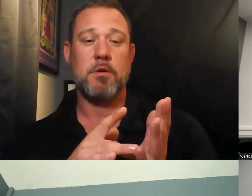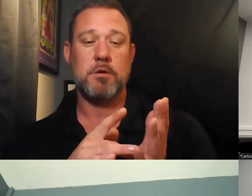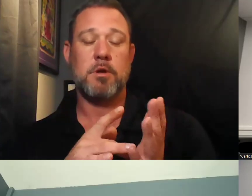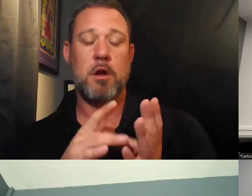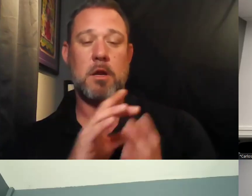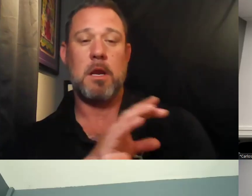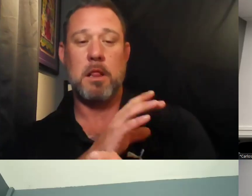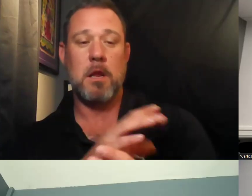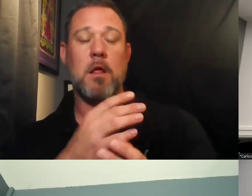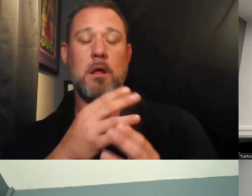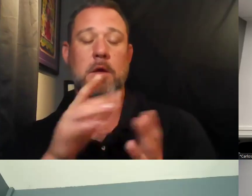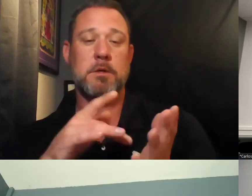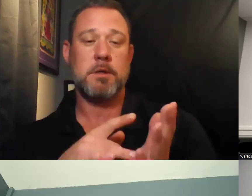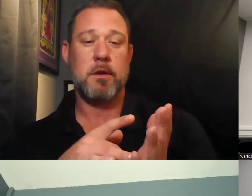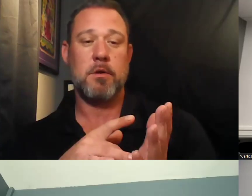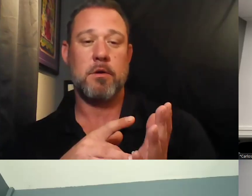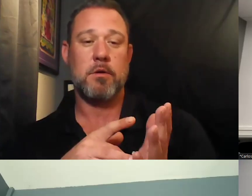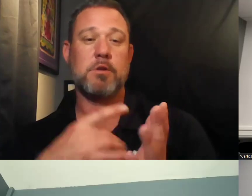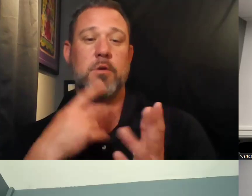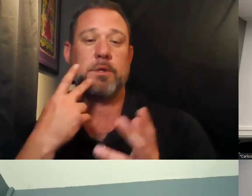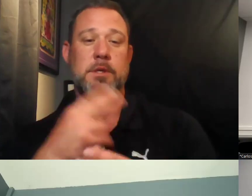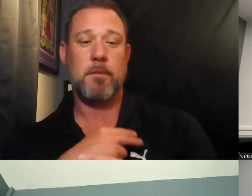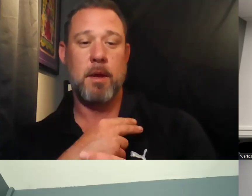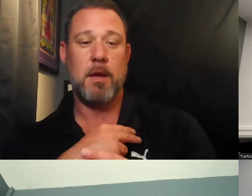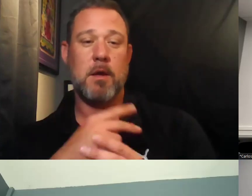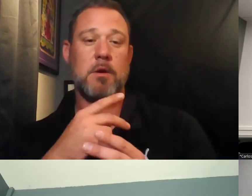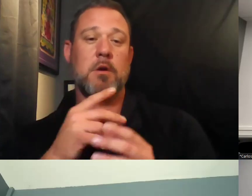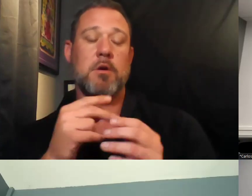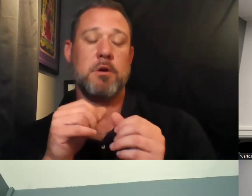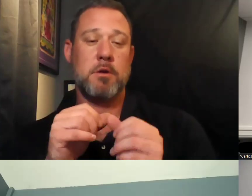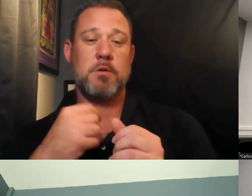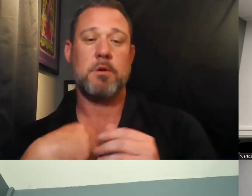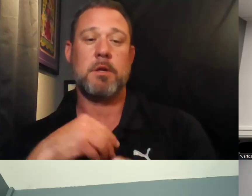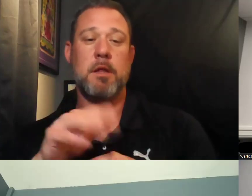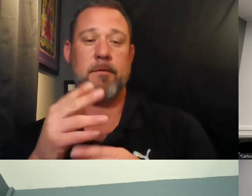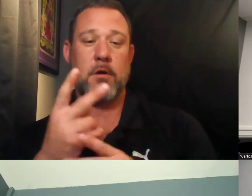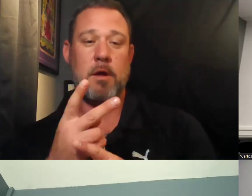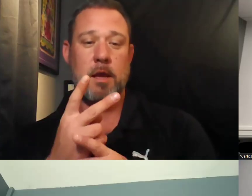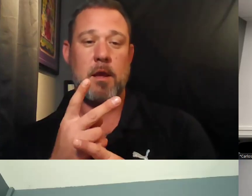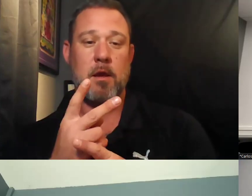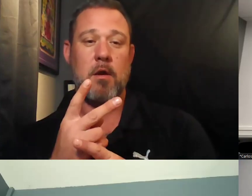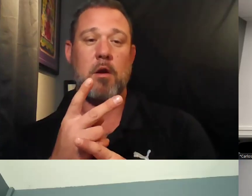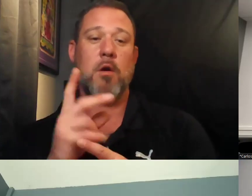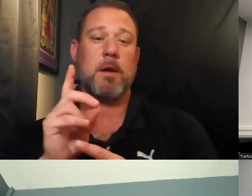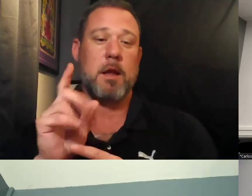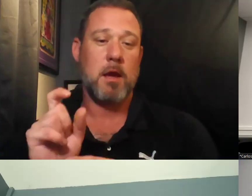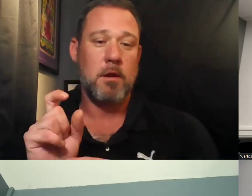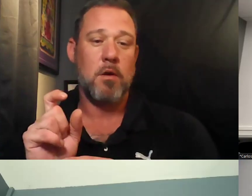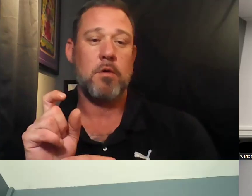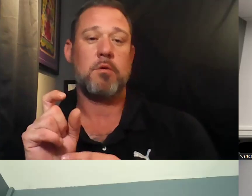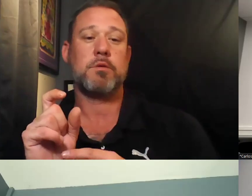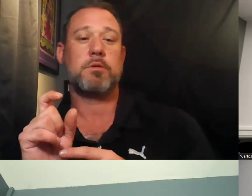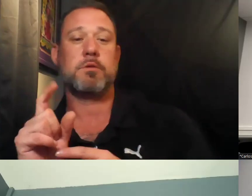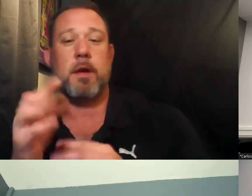clinical centers primarily, so we see patients, we deliver care, we diagnose, we provide